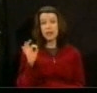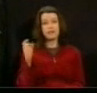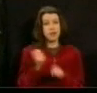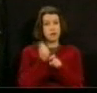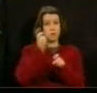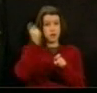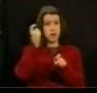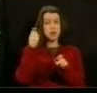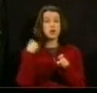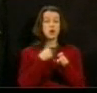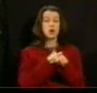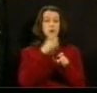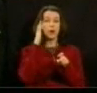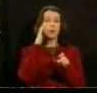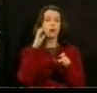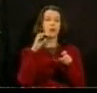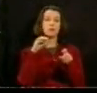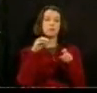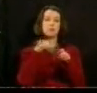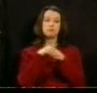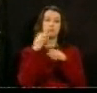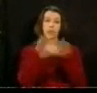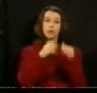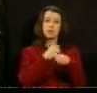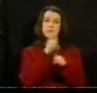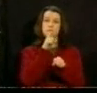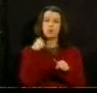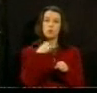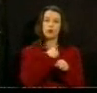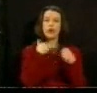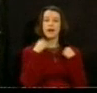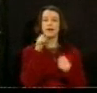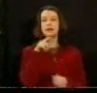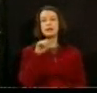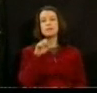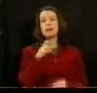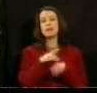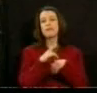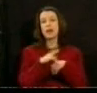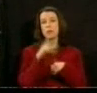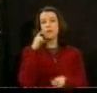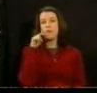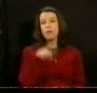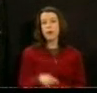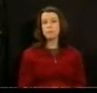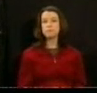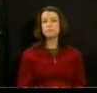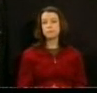in the process of making sure that we have space available for them to be sworn in.